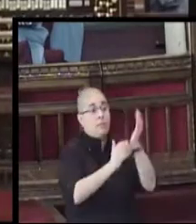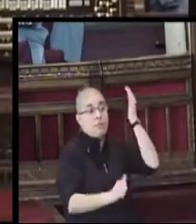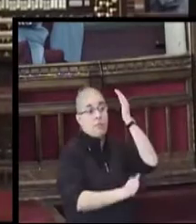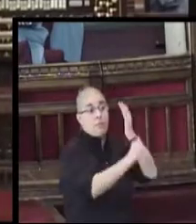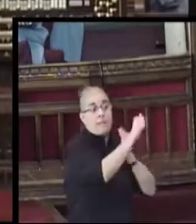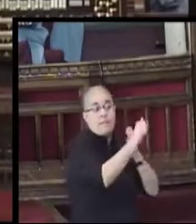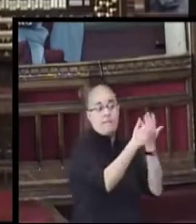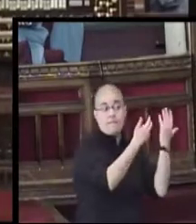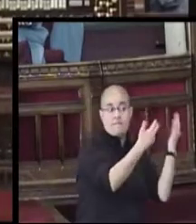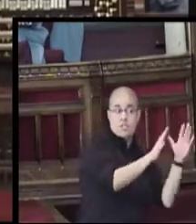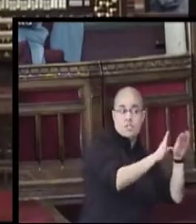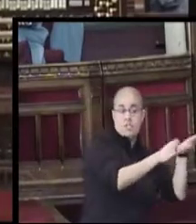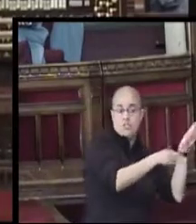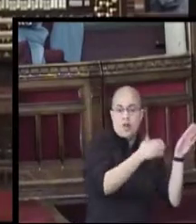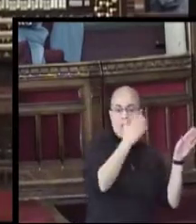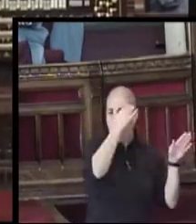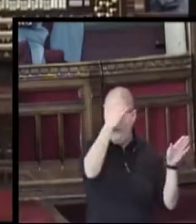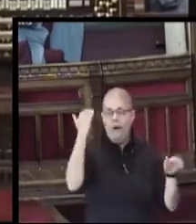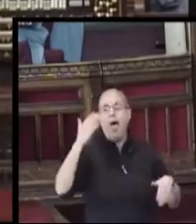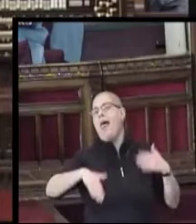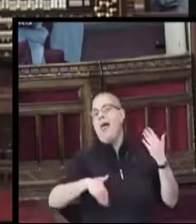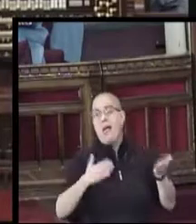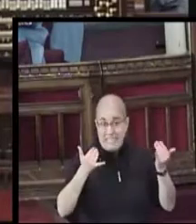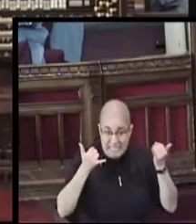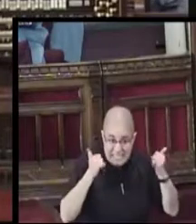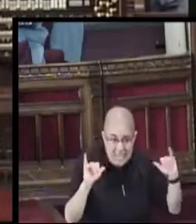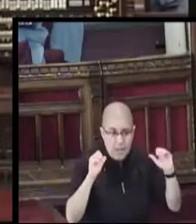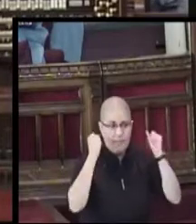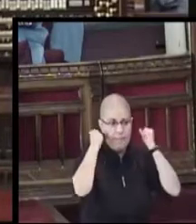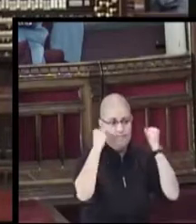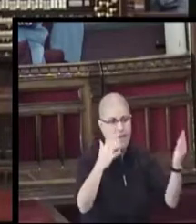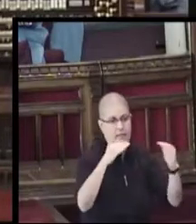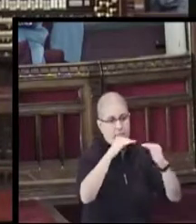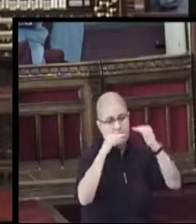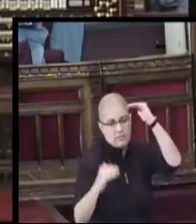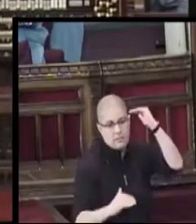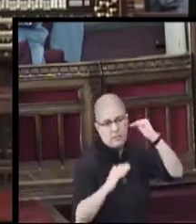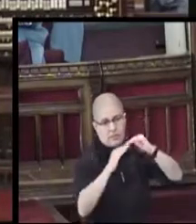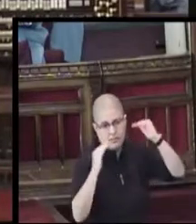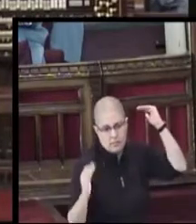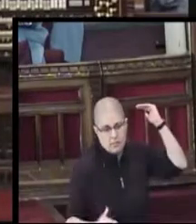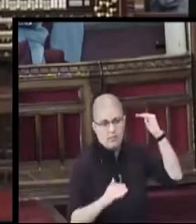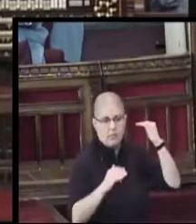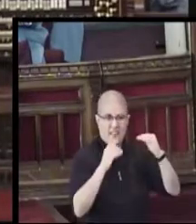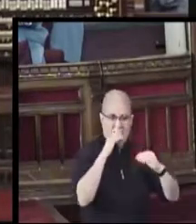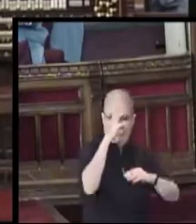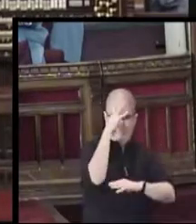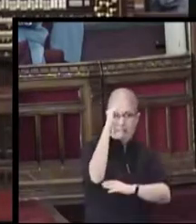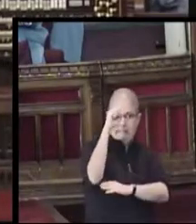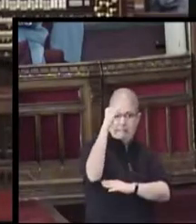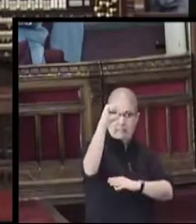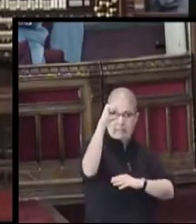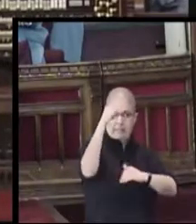gone, that we don't forget there is still a lot of need to challenge injustice.